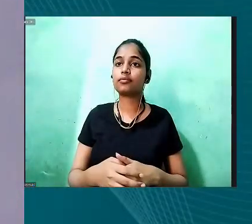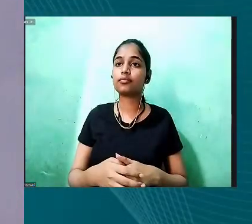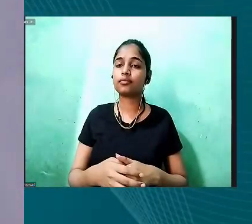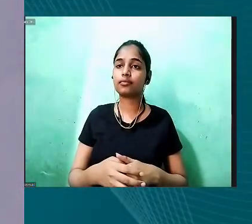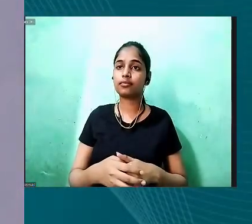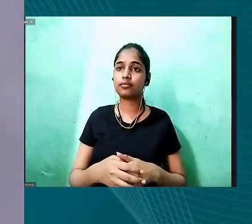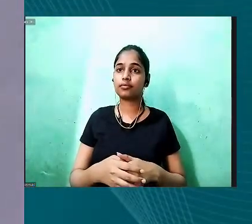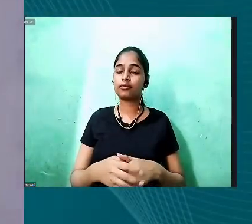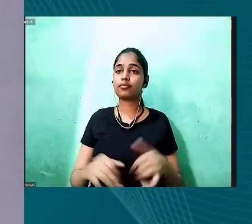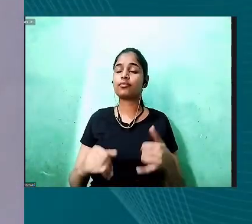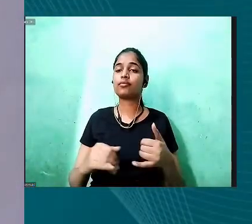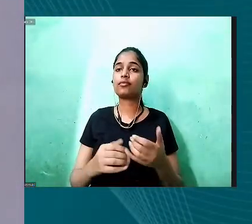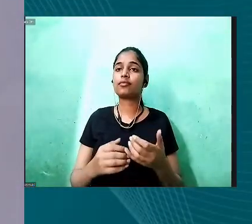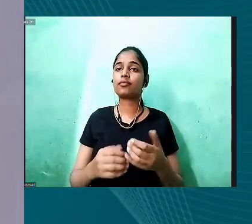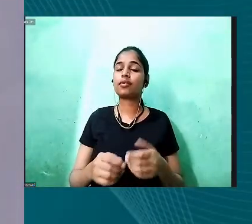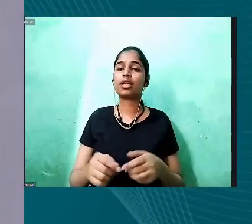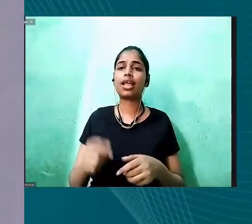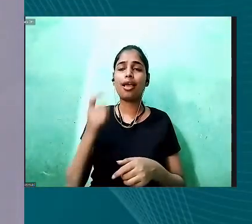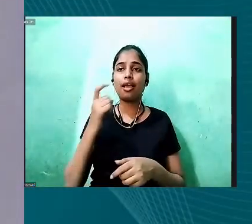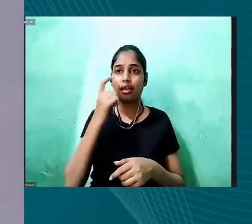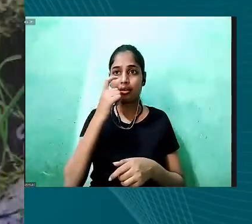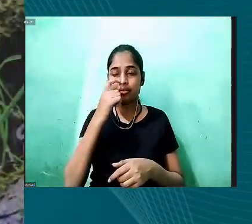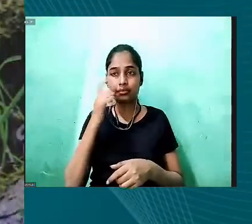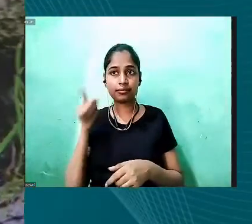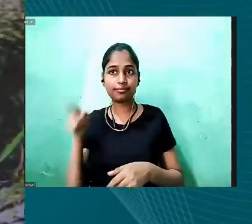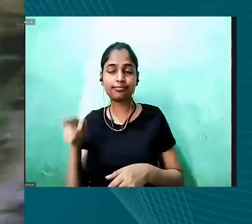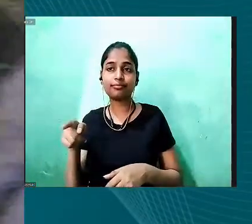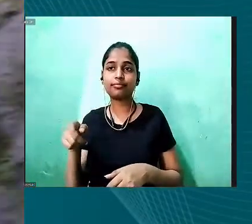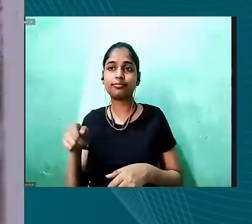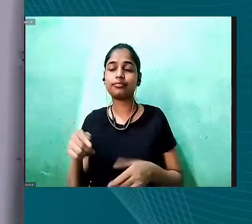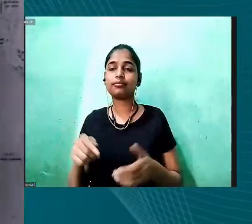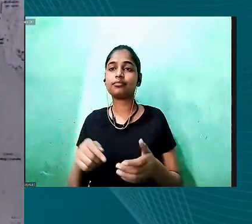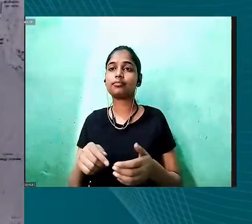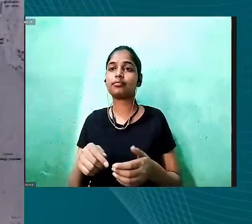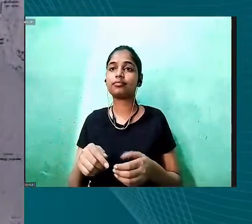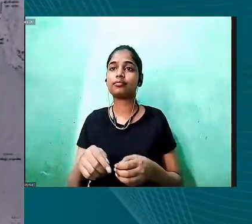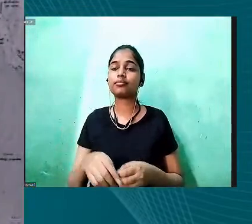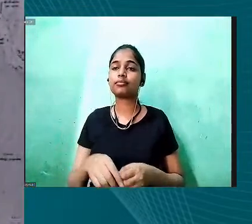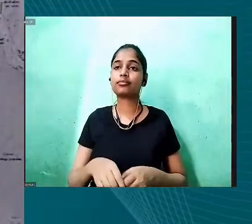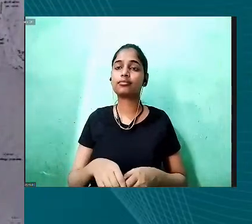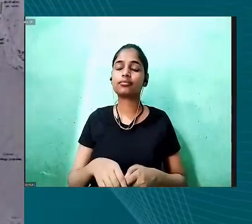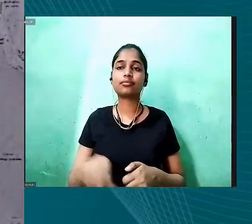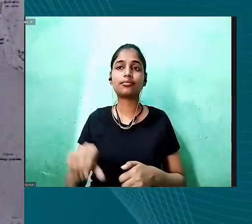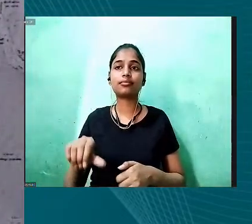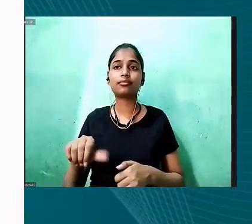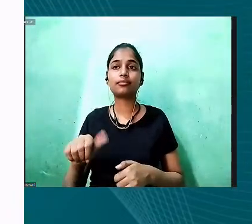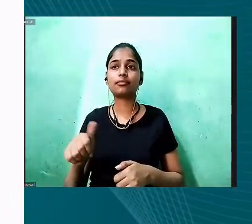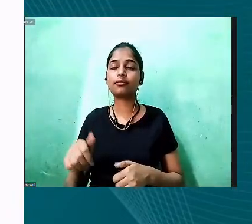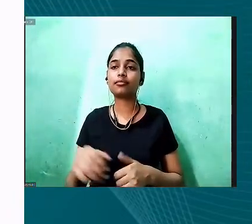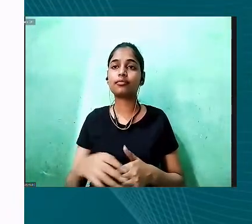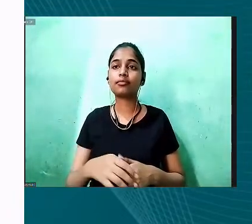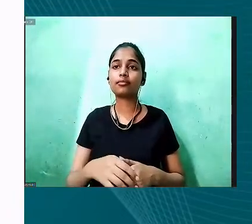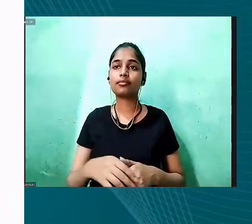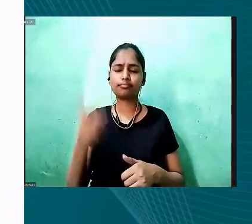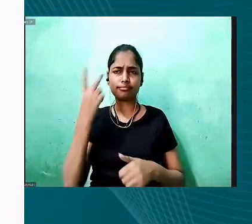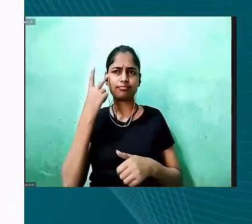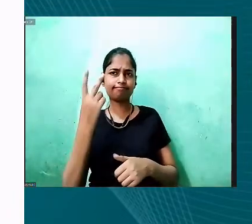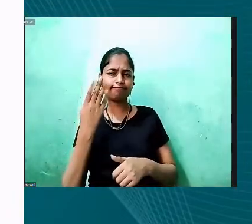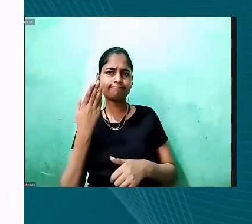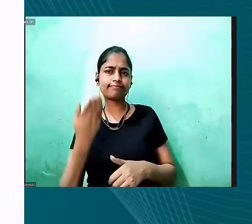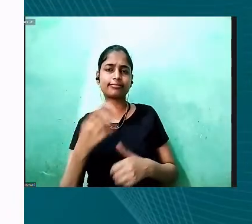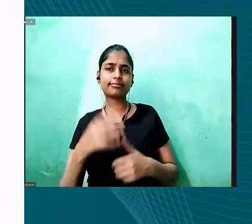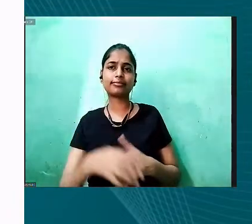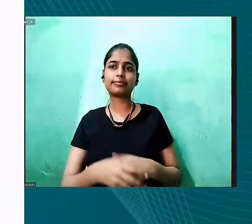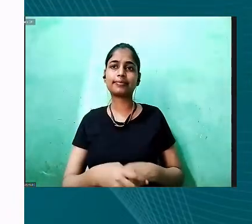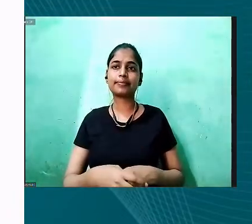clip, whichever will not hurt the child. Another way is, if we see this